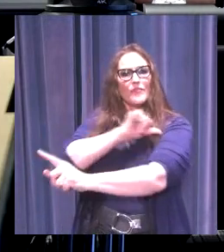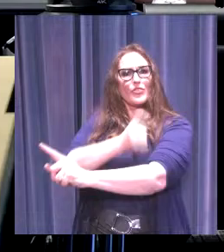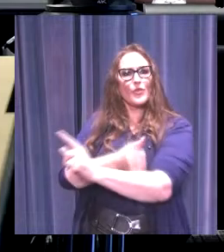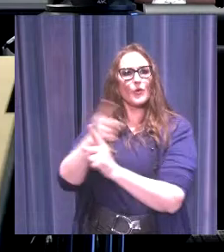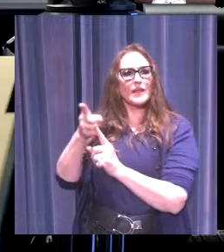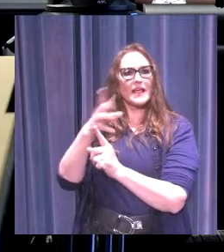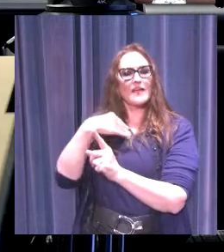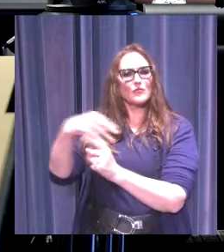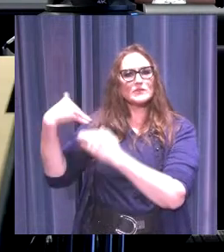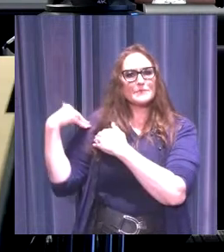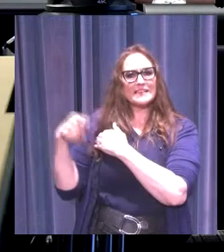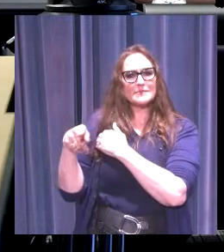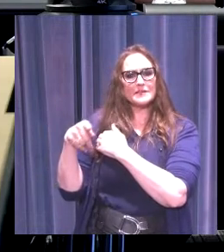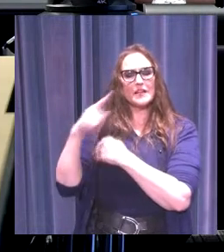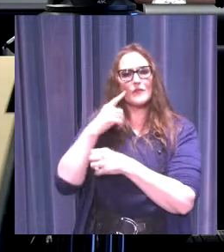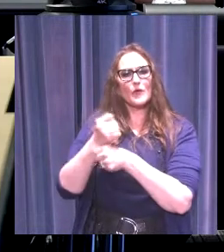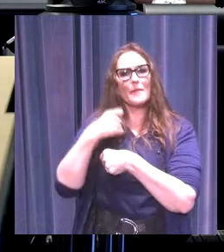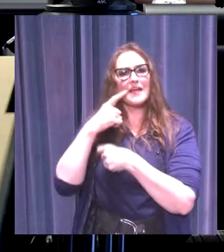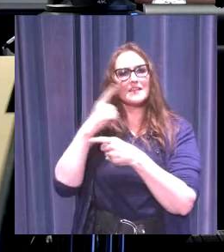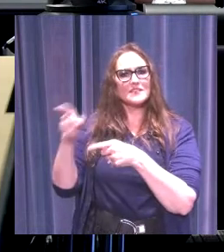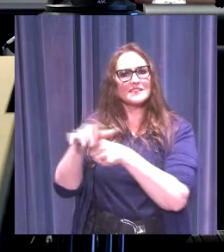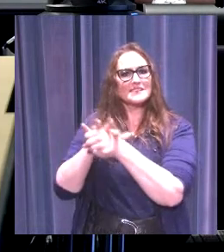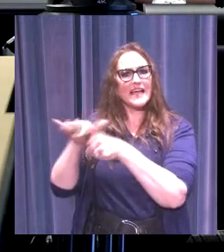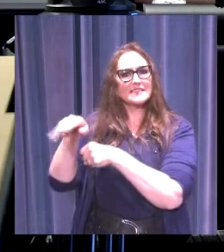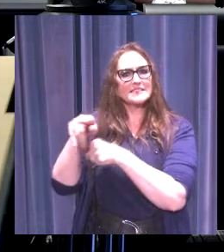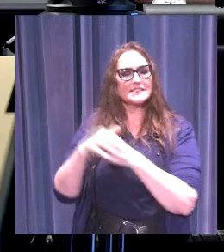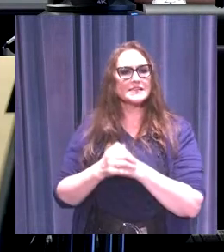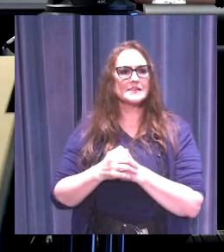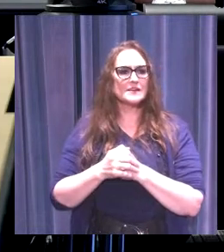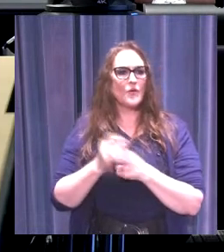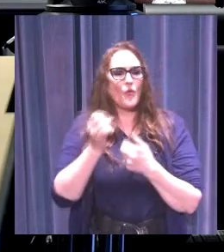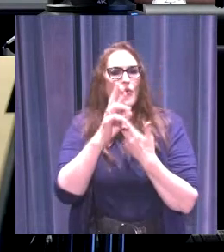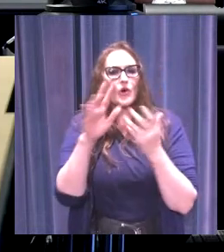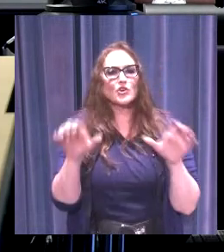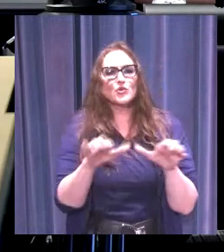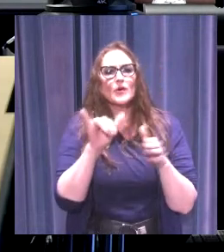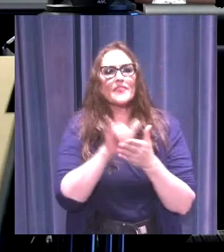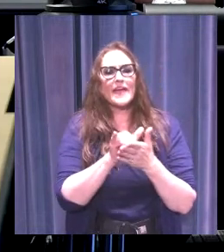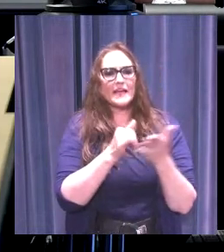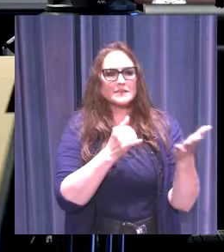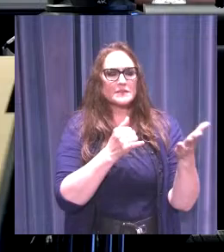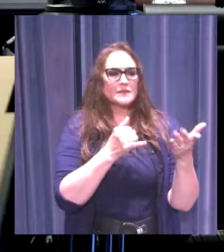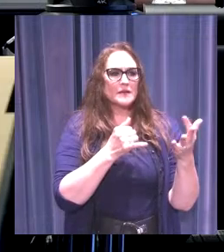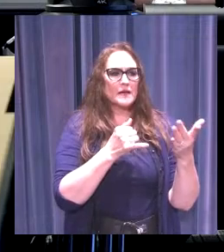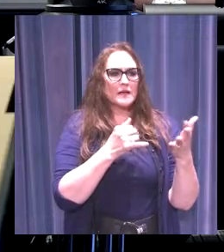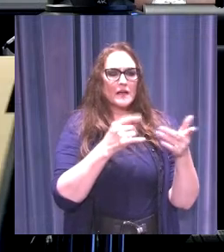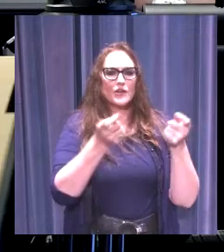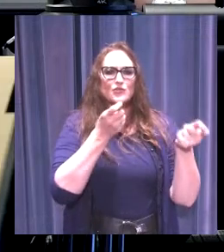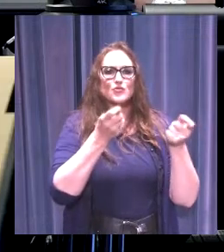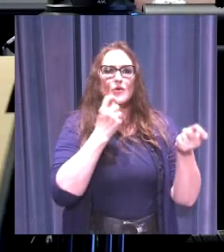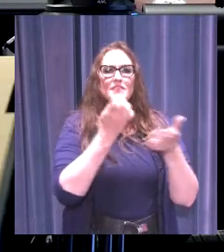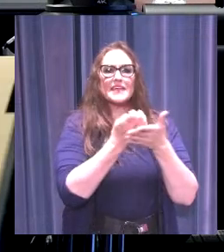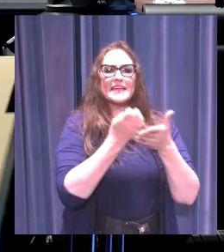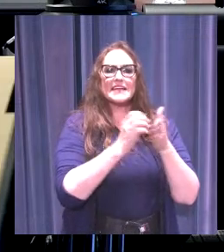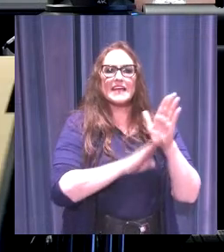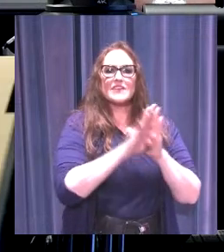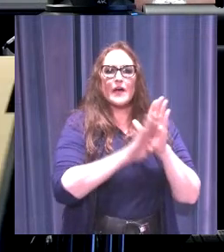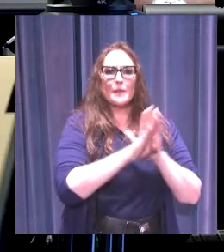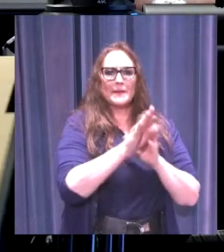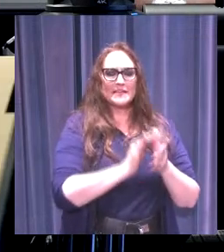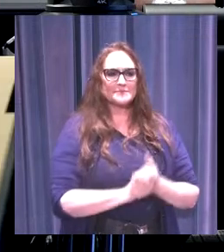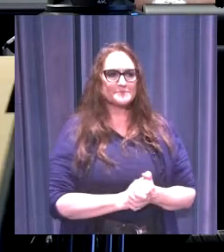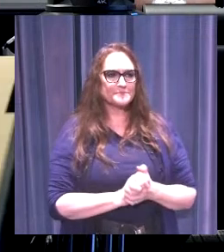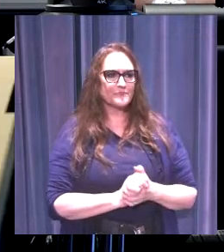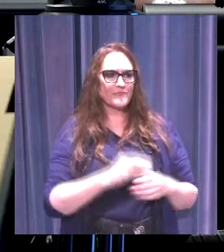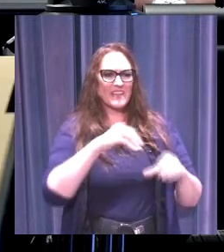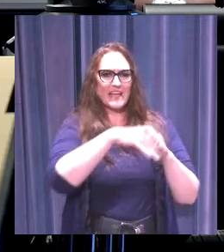do have the responsibilities for making these sites or doing this, or controlling the economic development